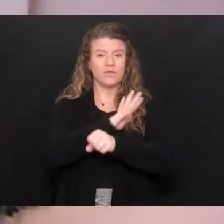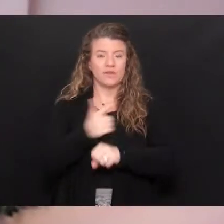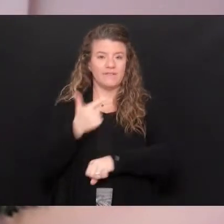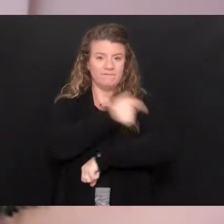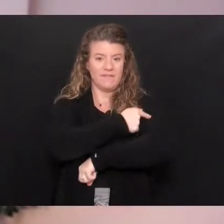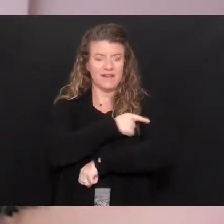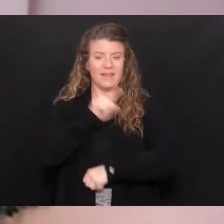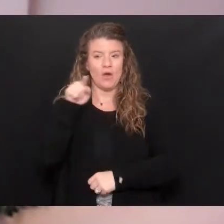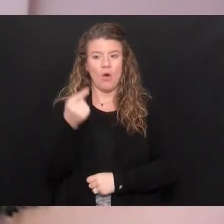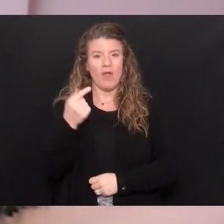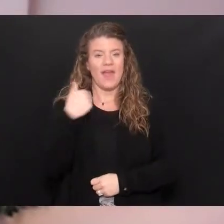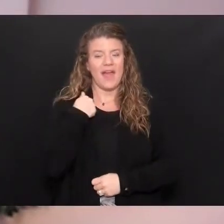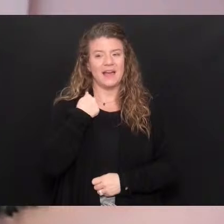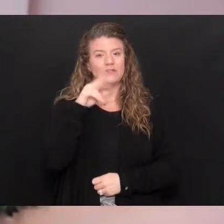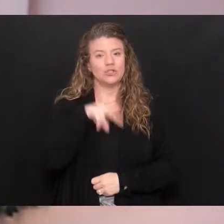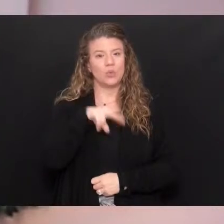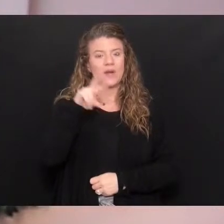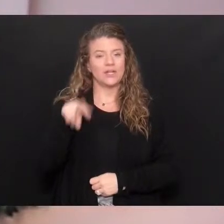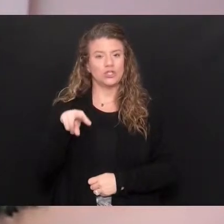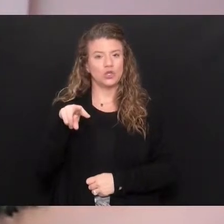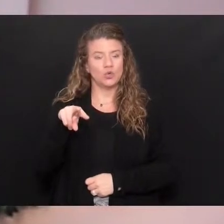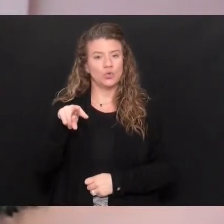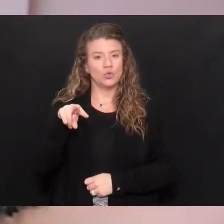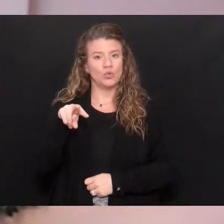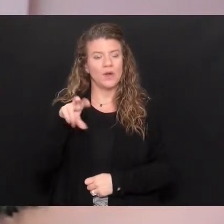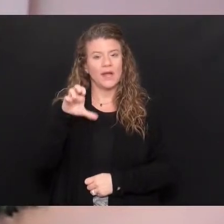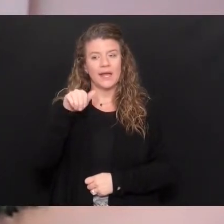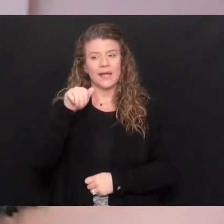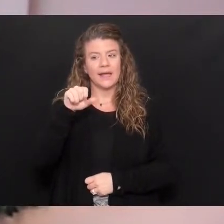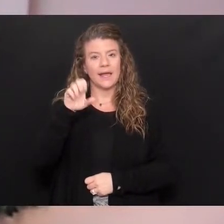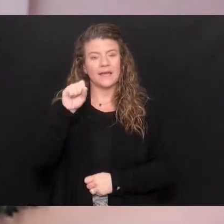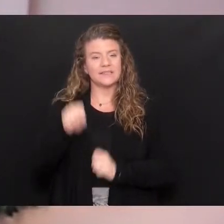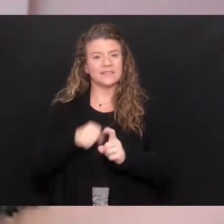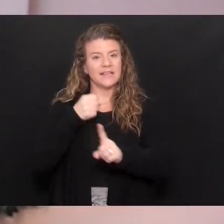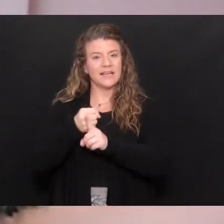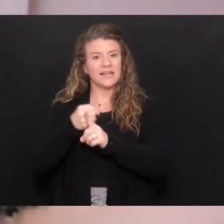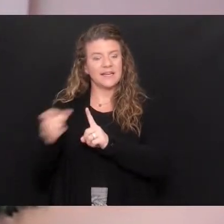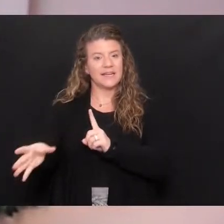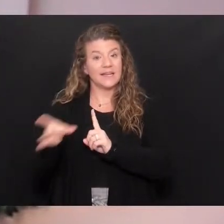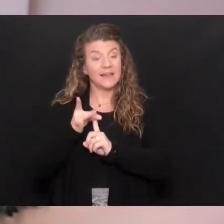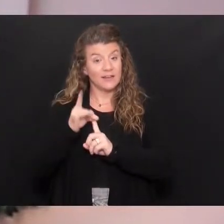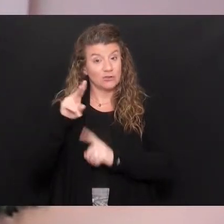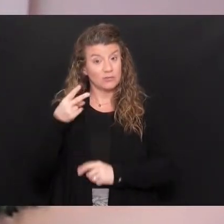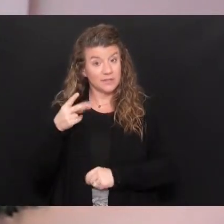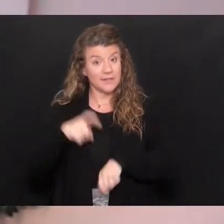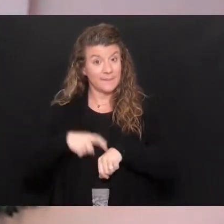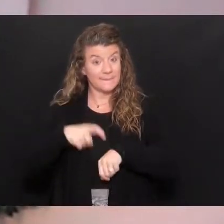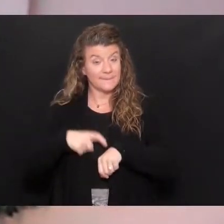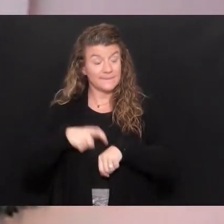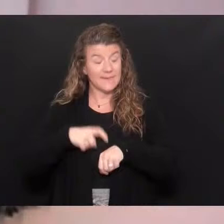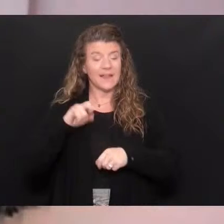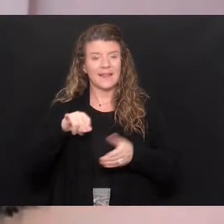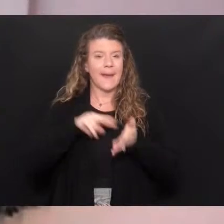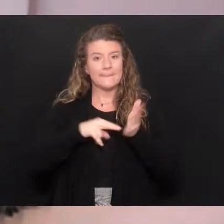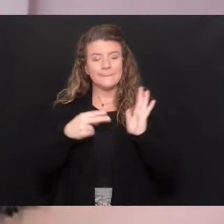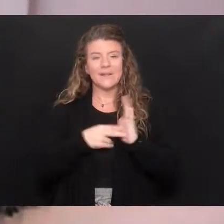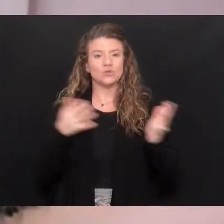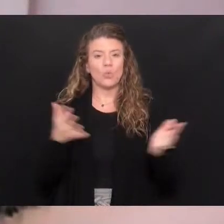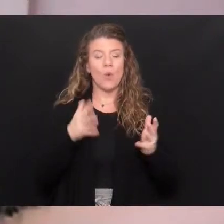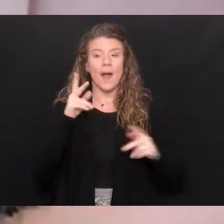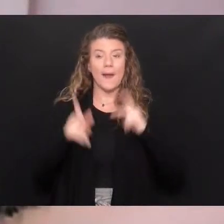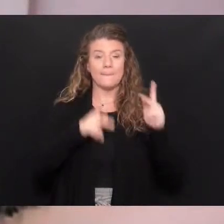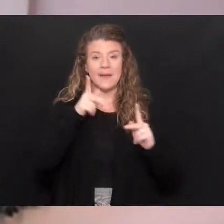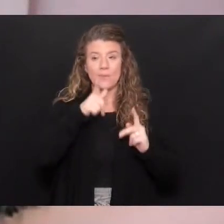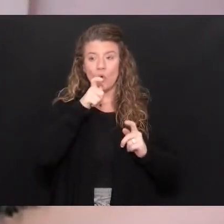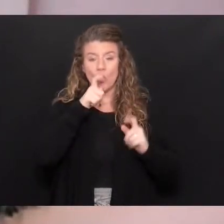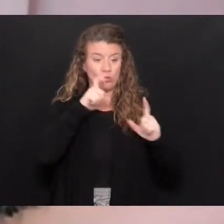only been 22 breakthrough cases of 15,000 people, which is basically people that have tested positive